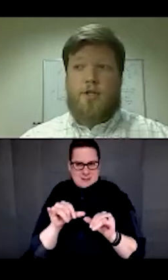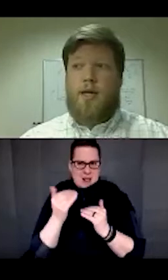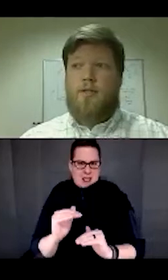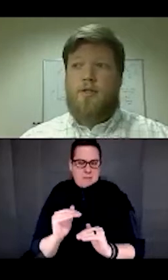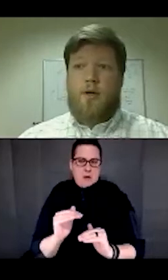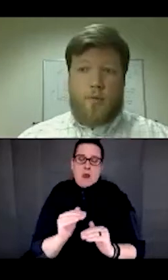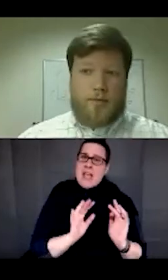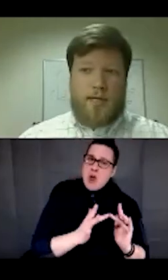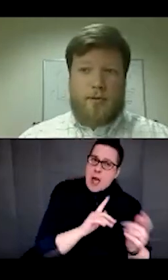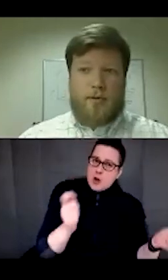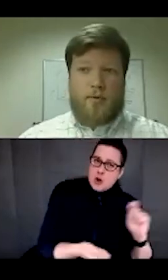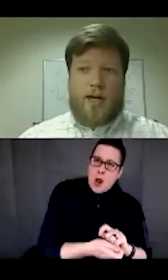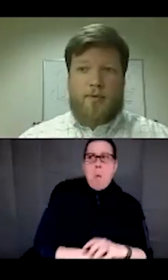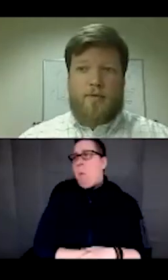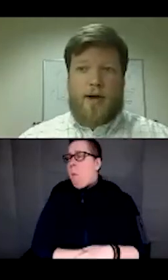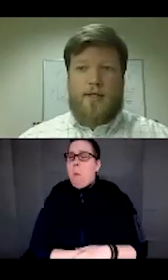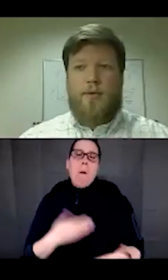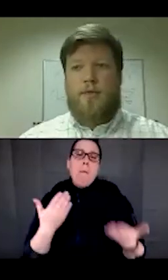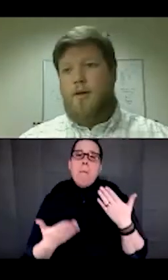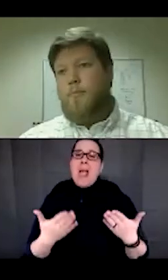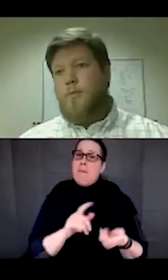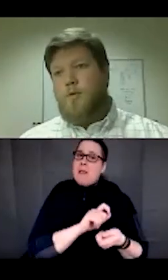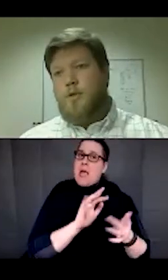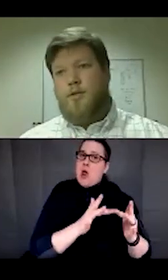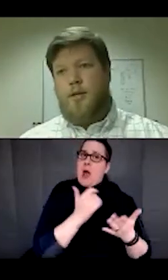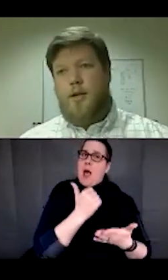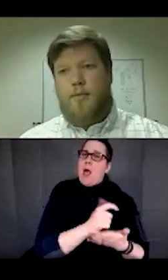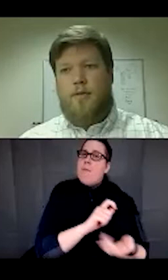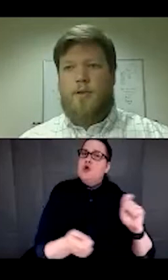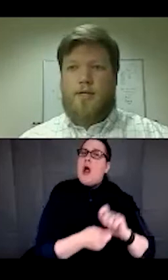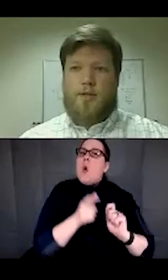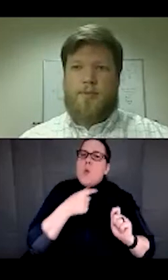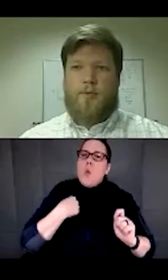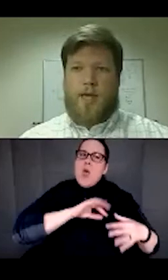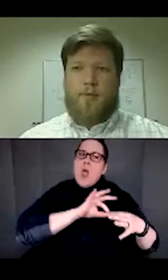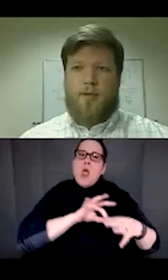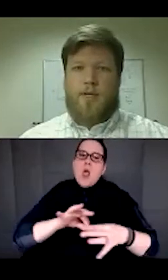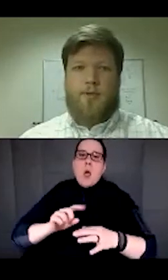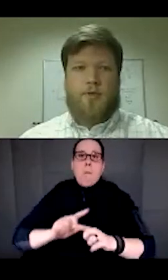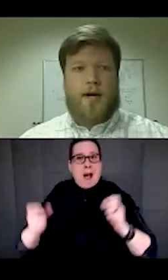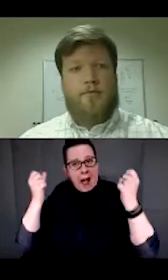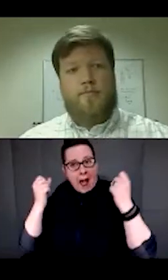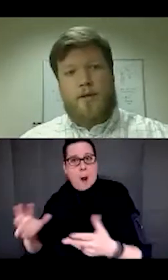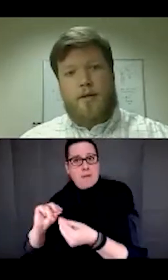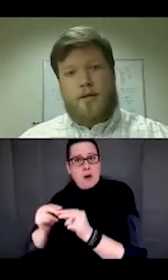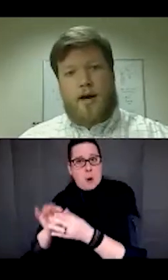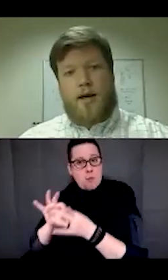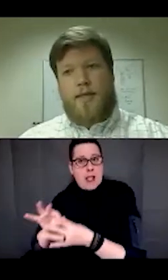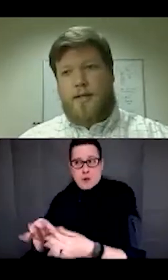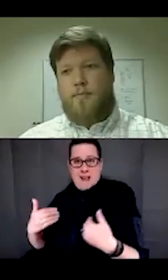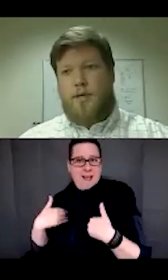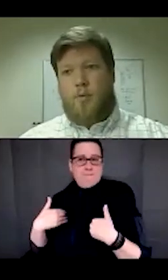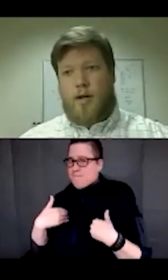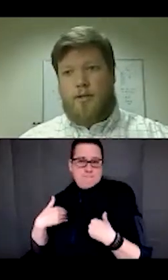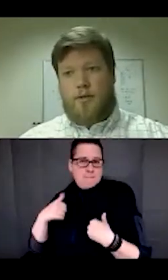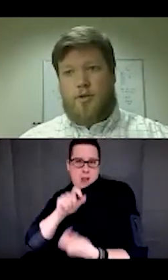might change which people we're able of interacting with, but it won't change the number of relationships that we're capable of keeping track of. And that